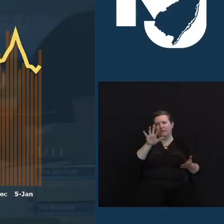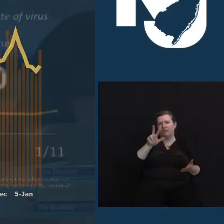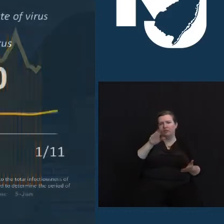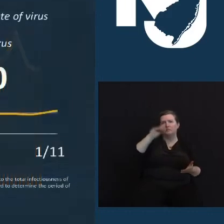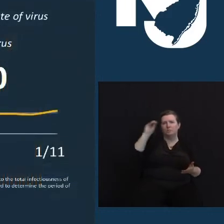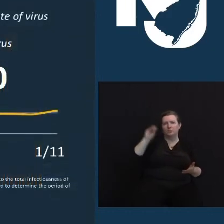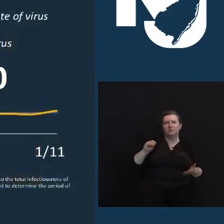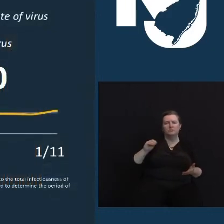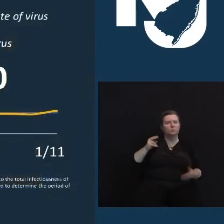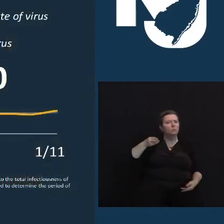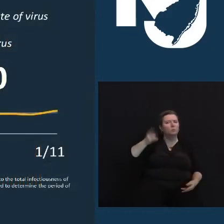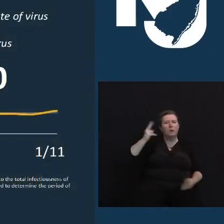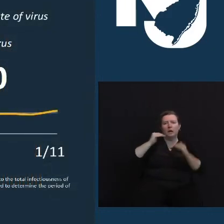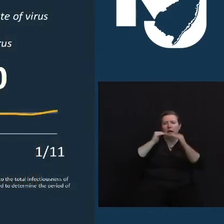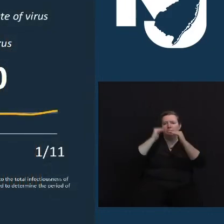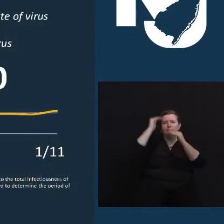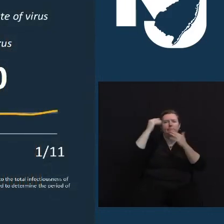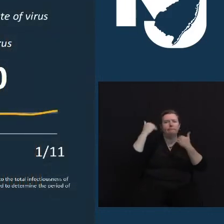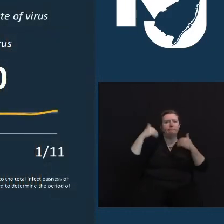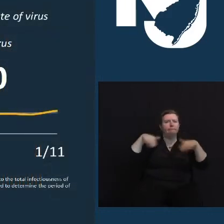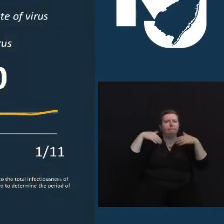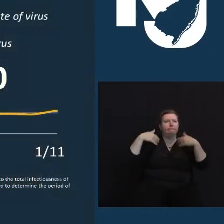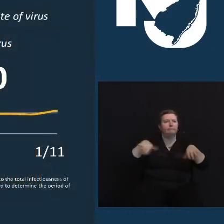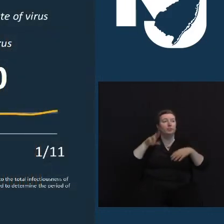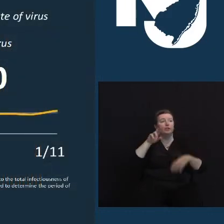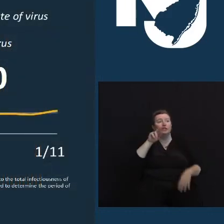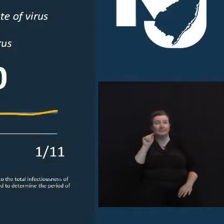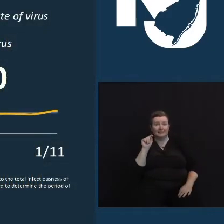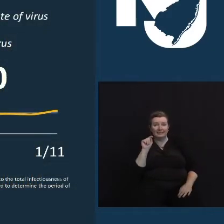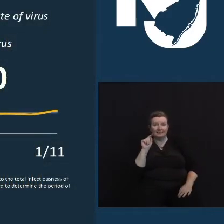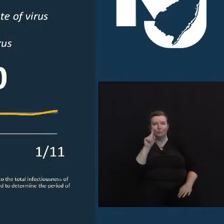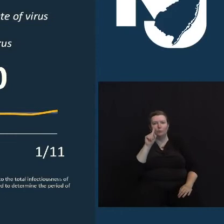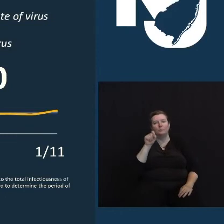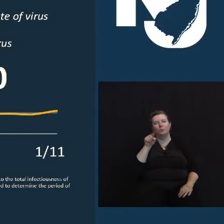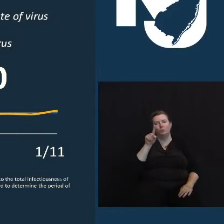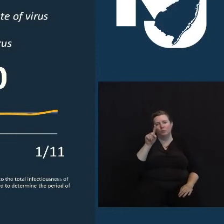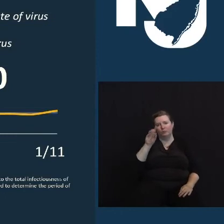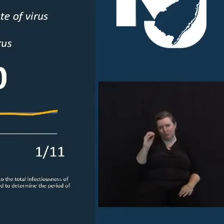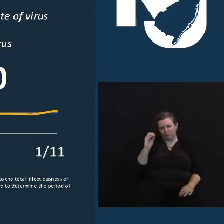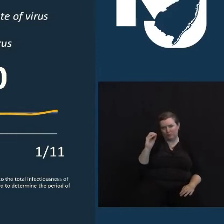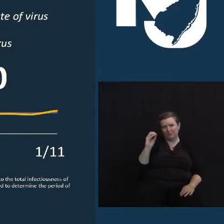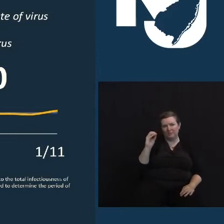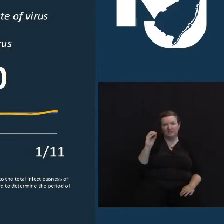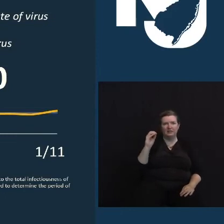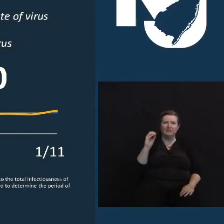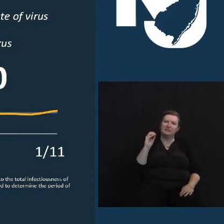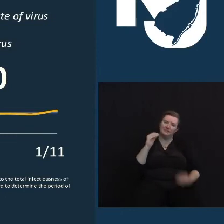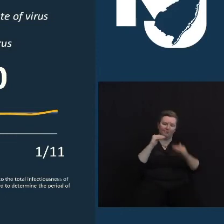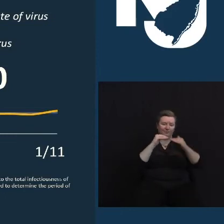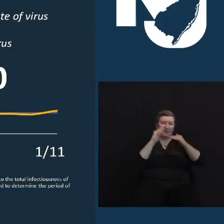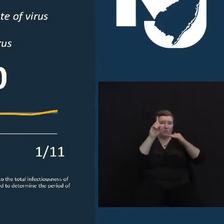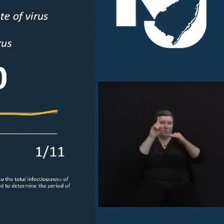transmission today is 1.10, and that's about where we predicted it would be. It's up a little bit,